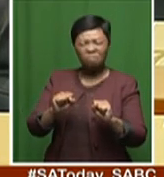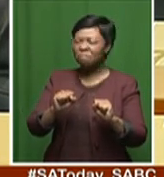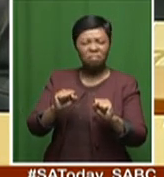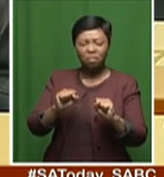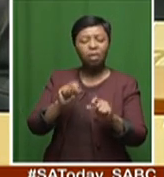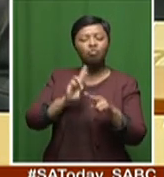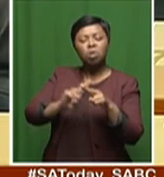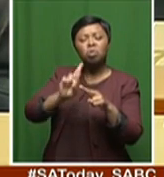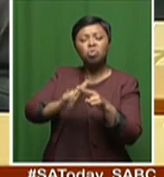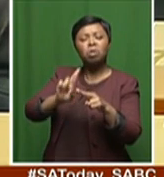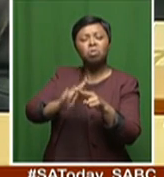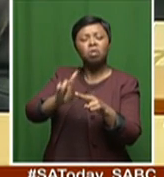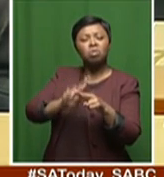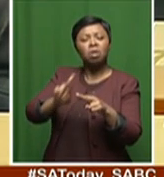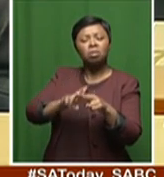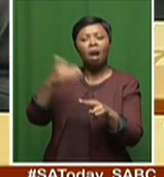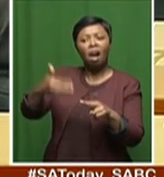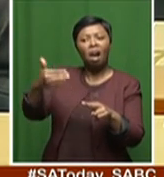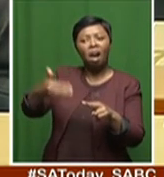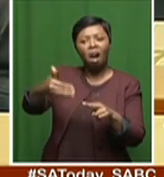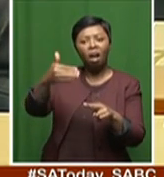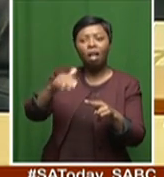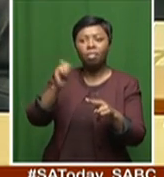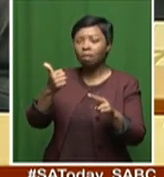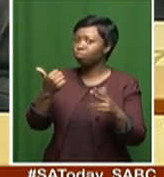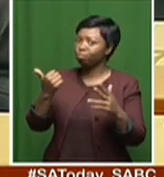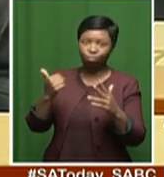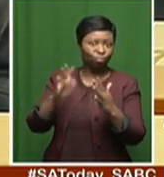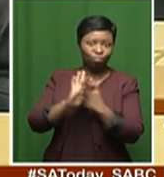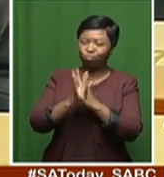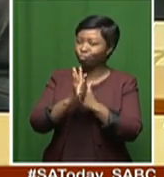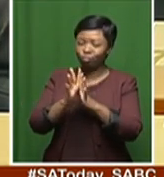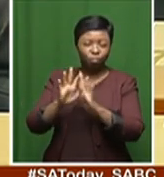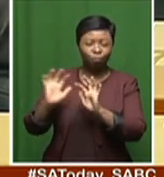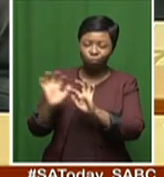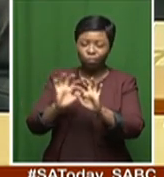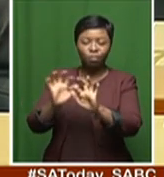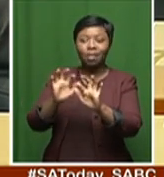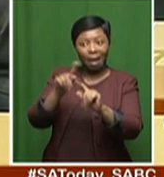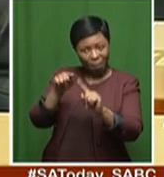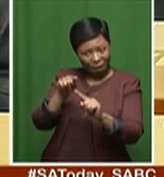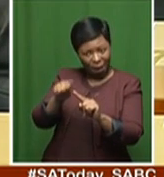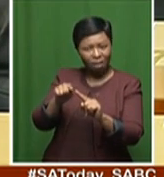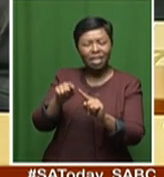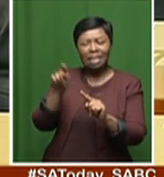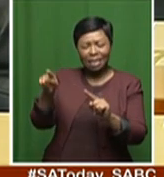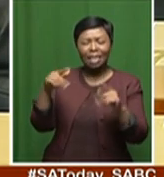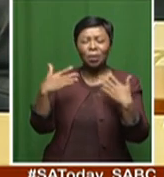And part of the boycott of paying rent was largely around that, and he led us very